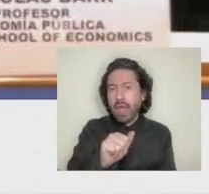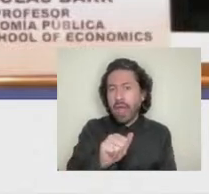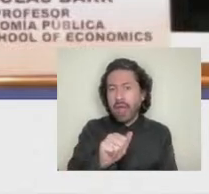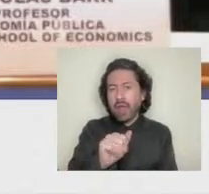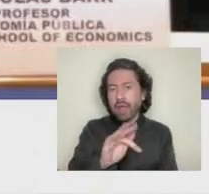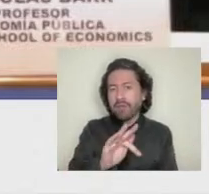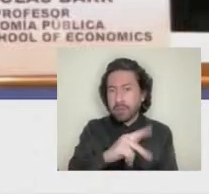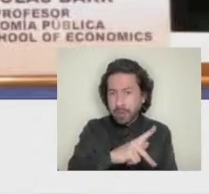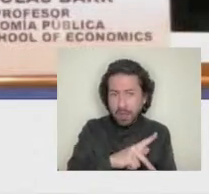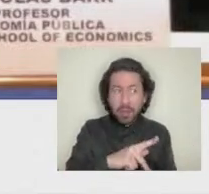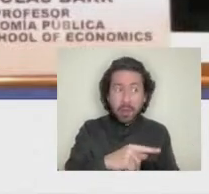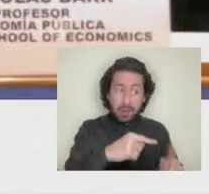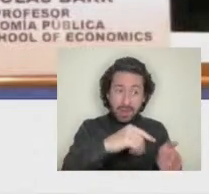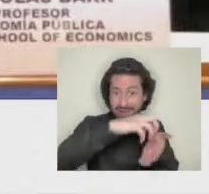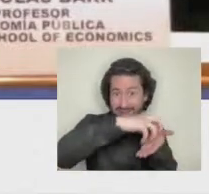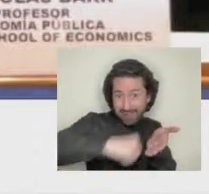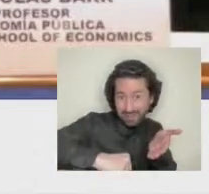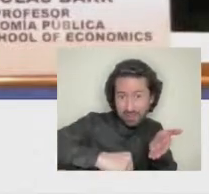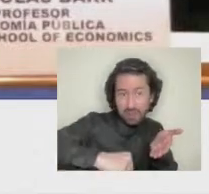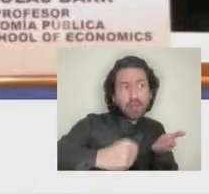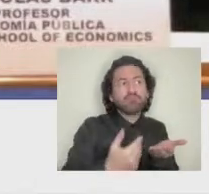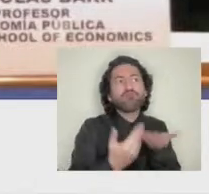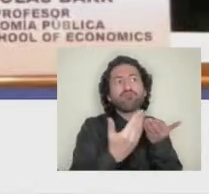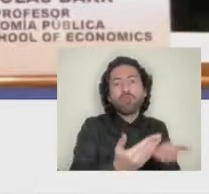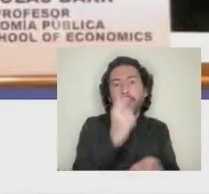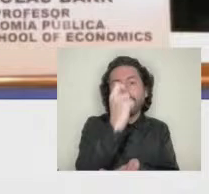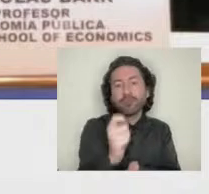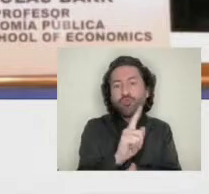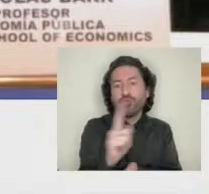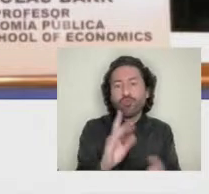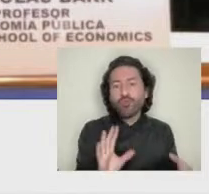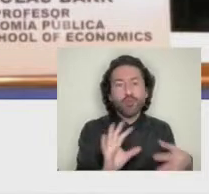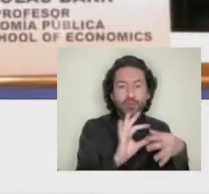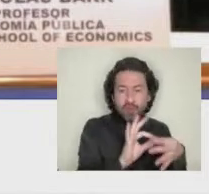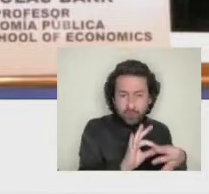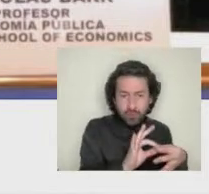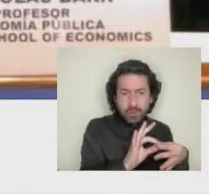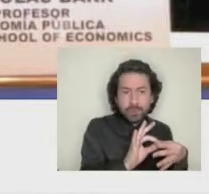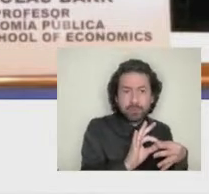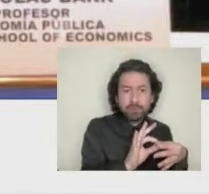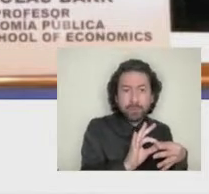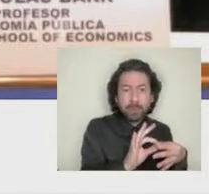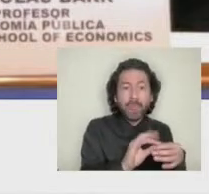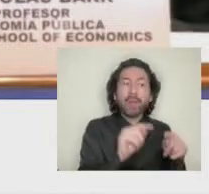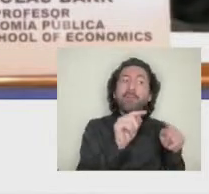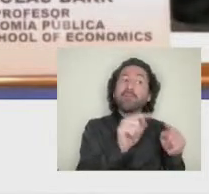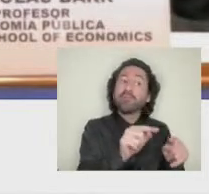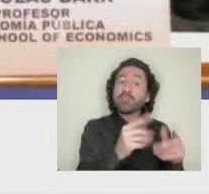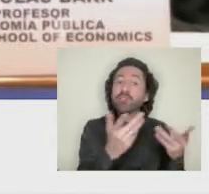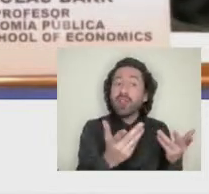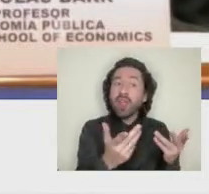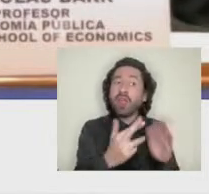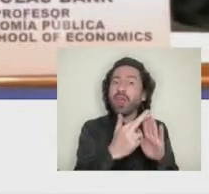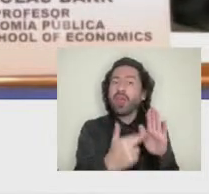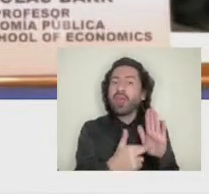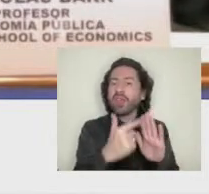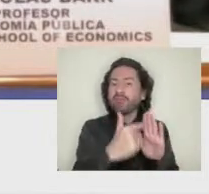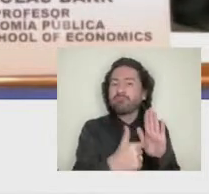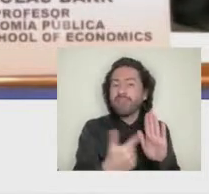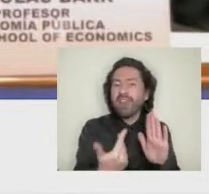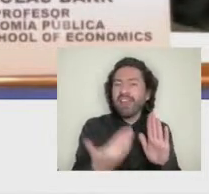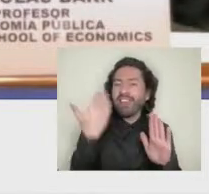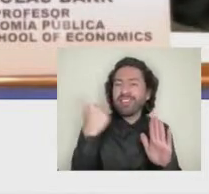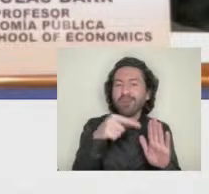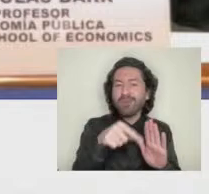the non-contributory pension under the old regime of the bottom 40% or bottom 60% goes